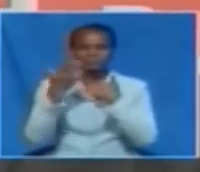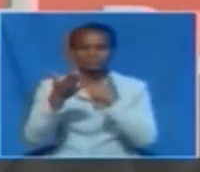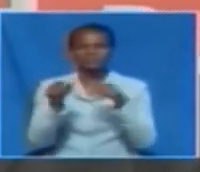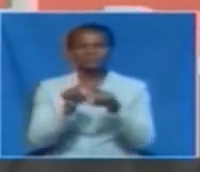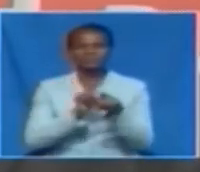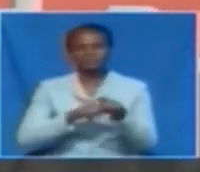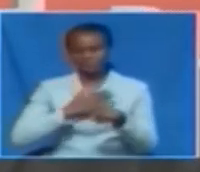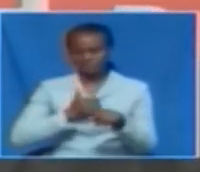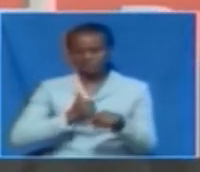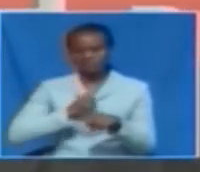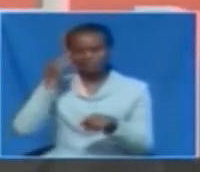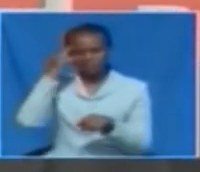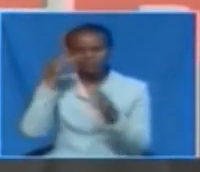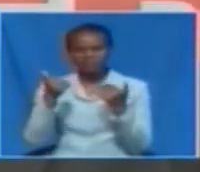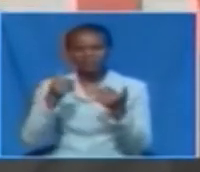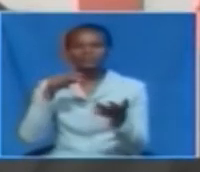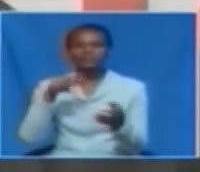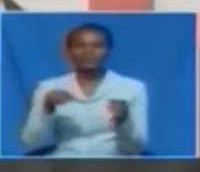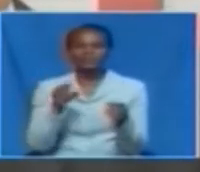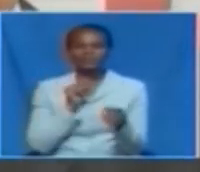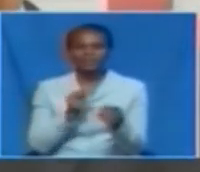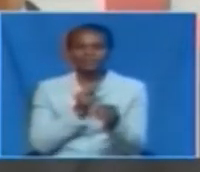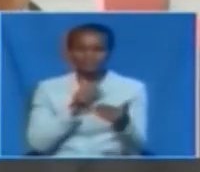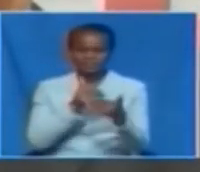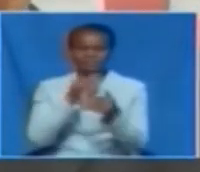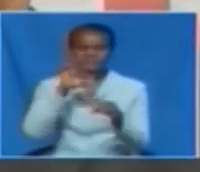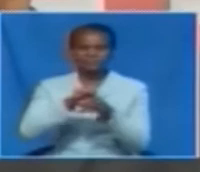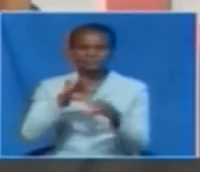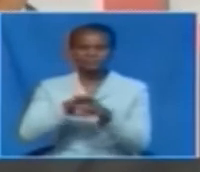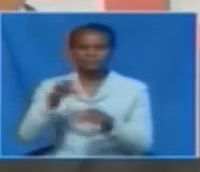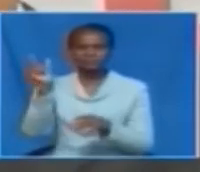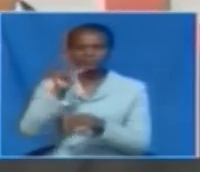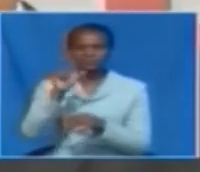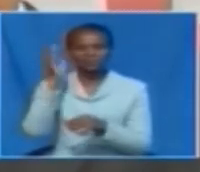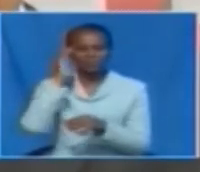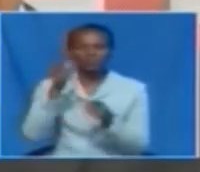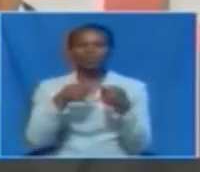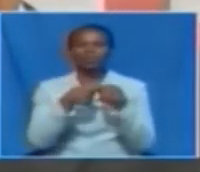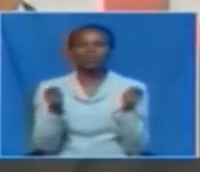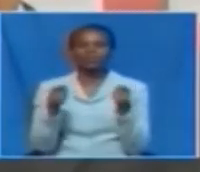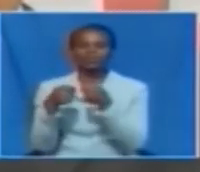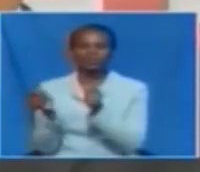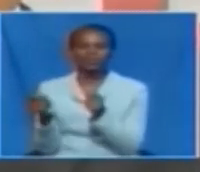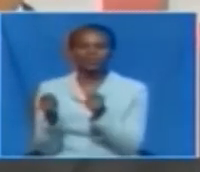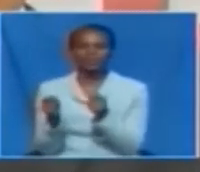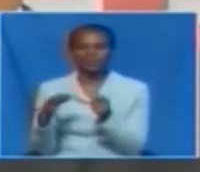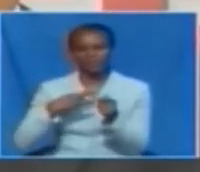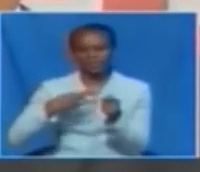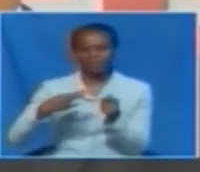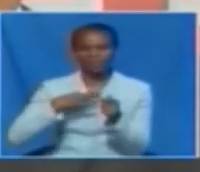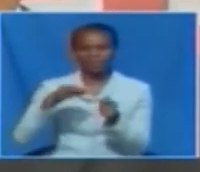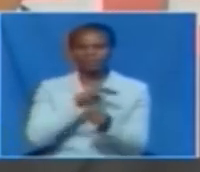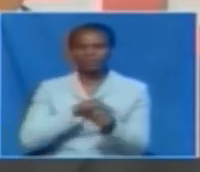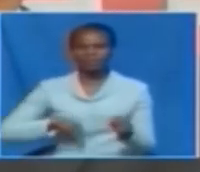that as it stands now, as we go towards the election, MMD is going to open up the application for members